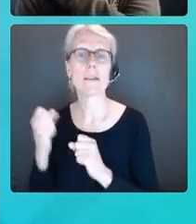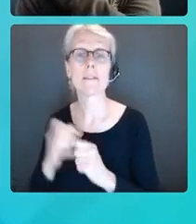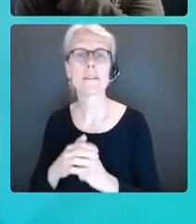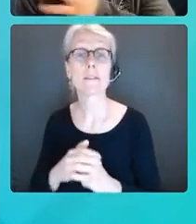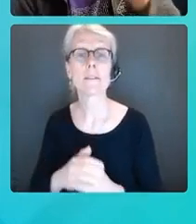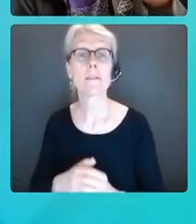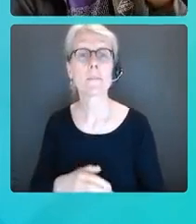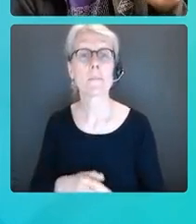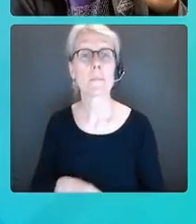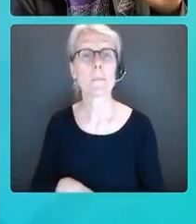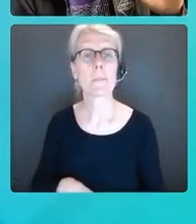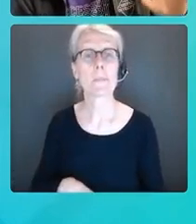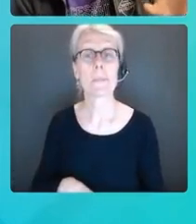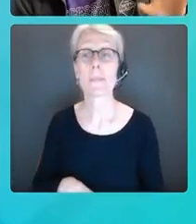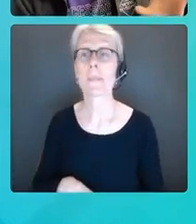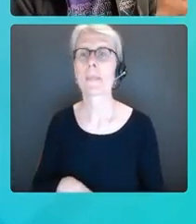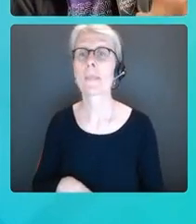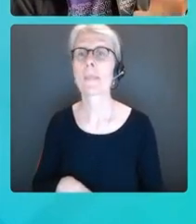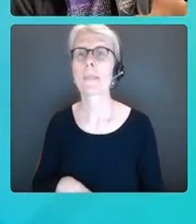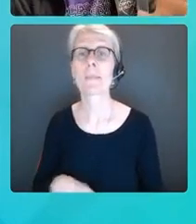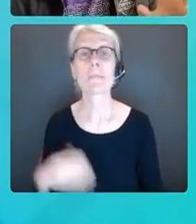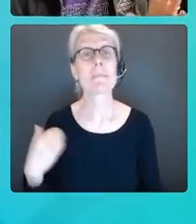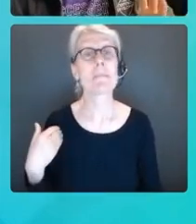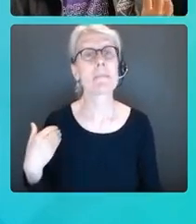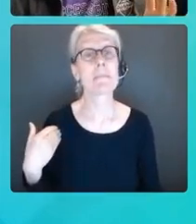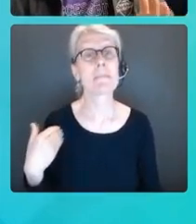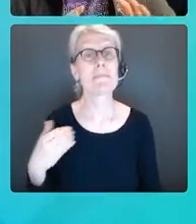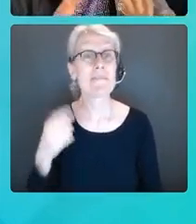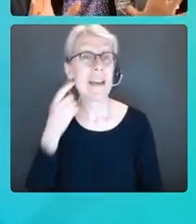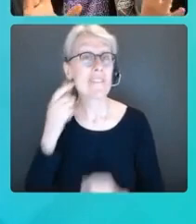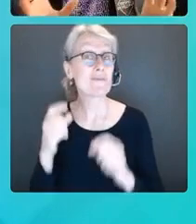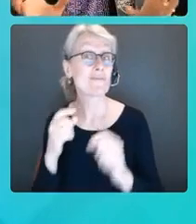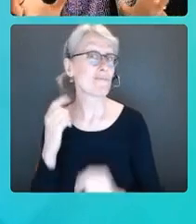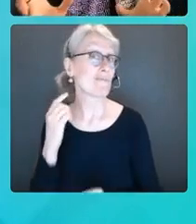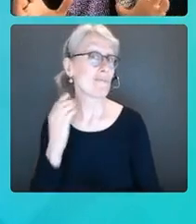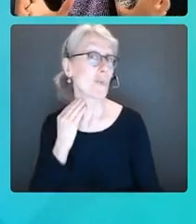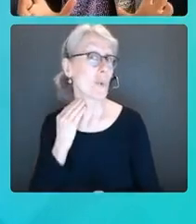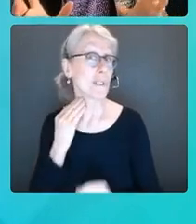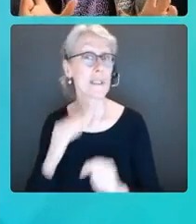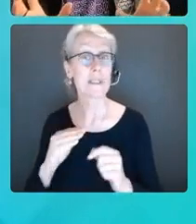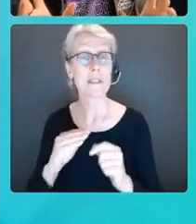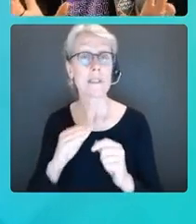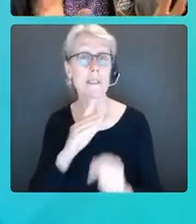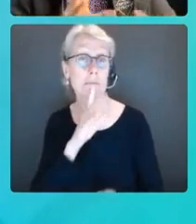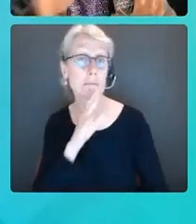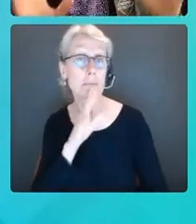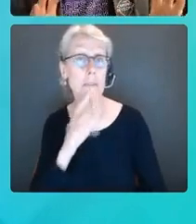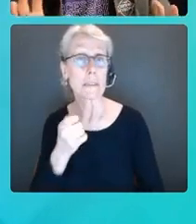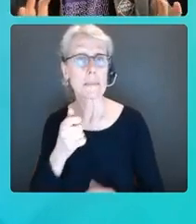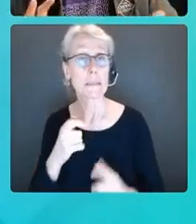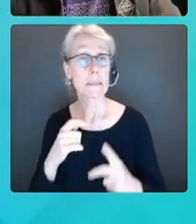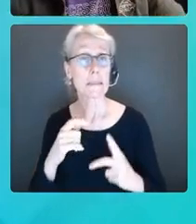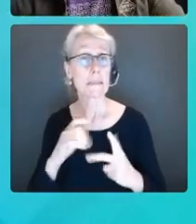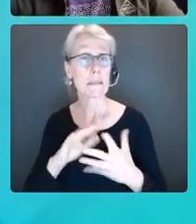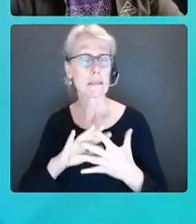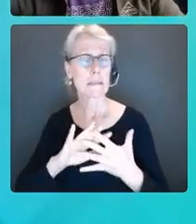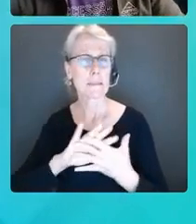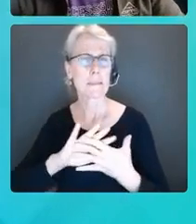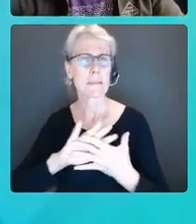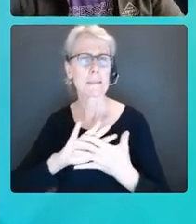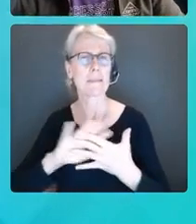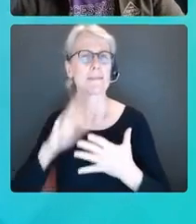that the voice you heard in this recording was not, it got a little crunched up in the audio